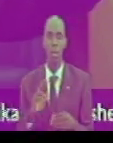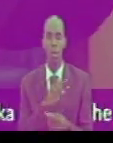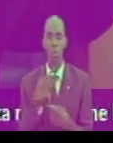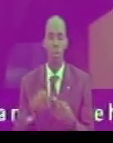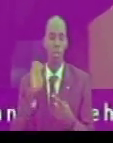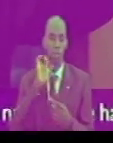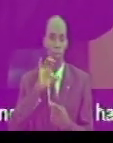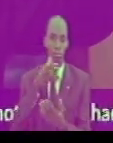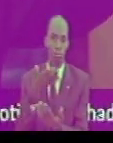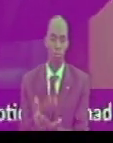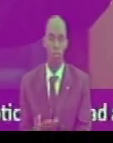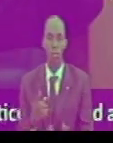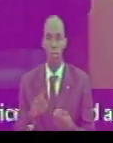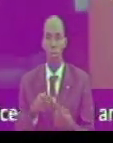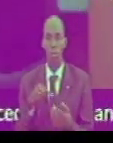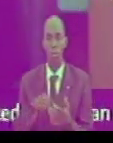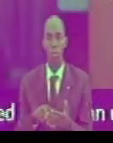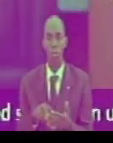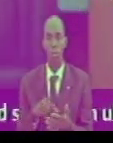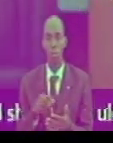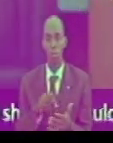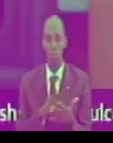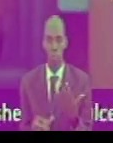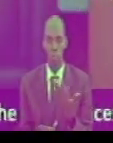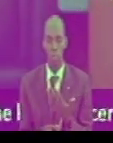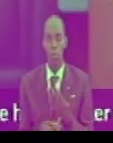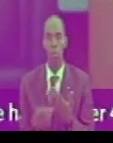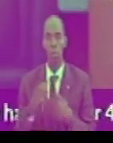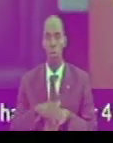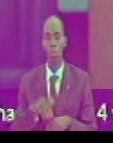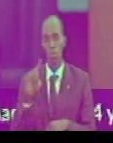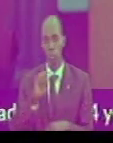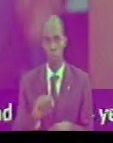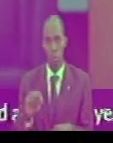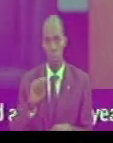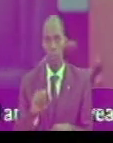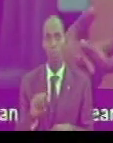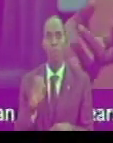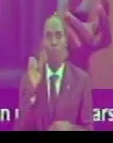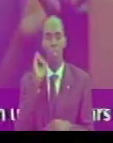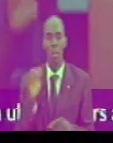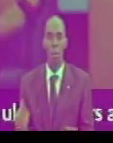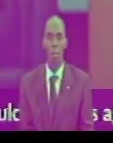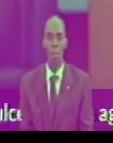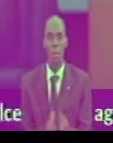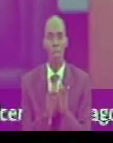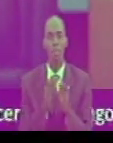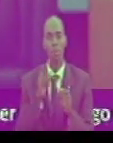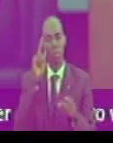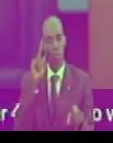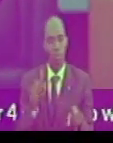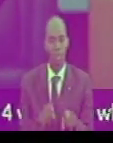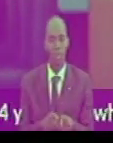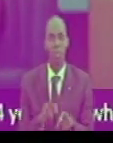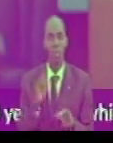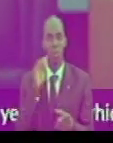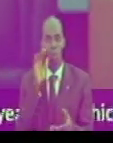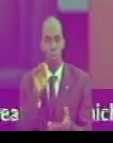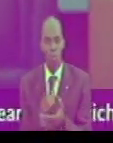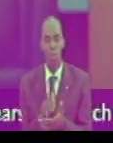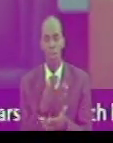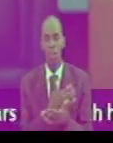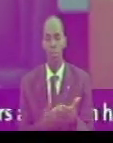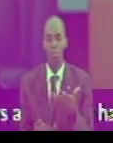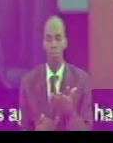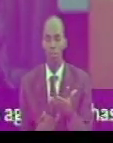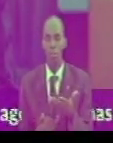my brother and his wife and his kids, but I did not tell them anything. So I have to tell the vehicle that they should come in.